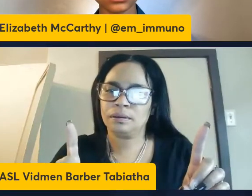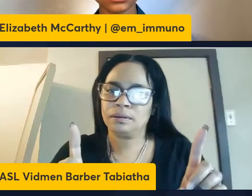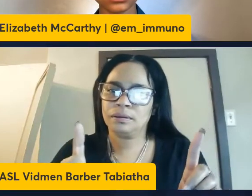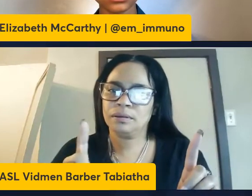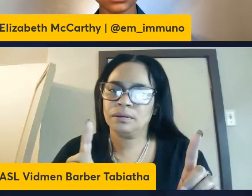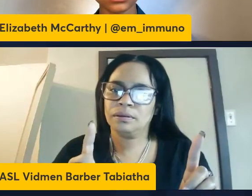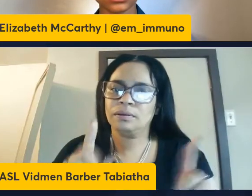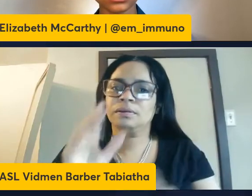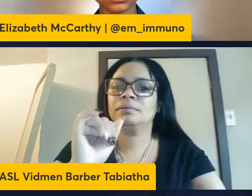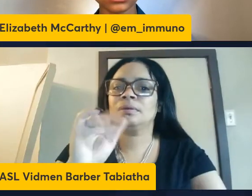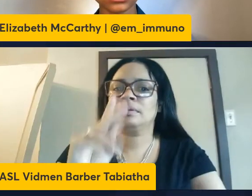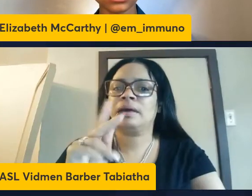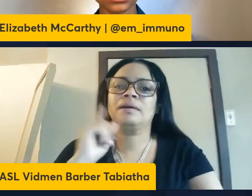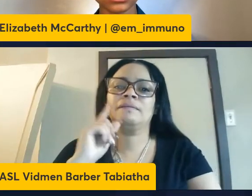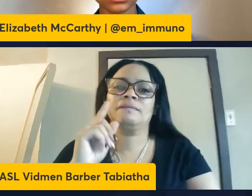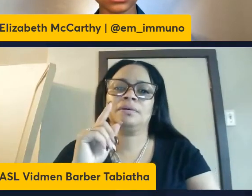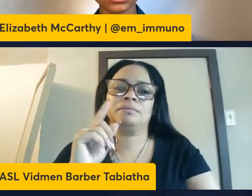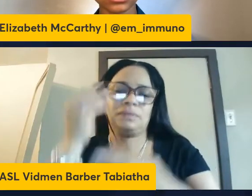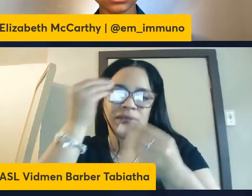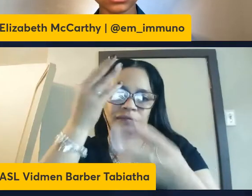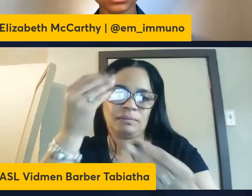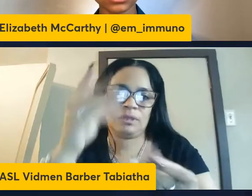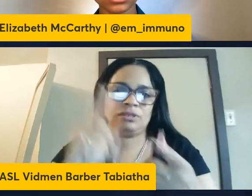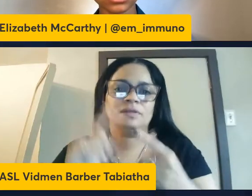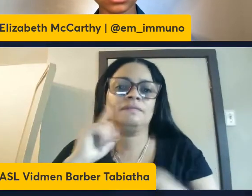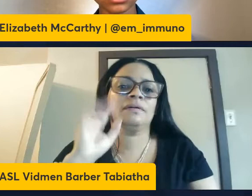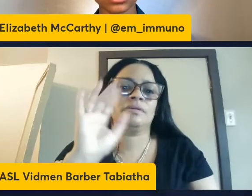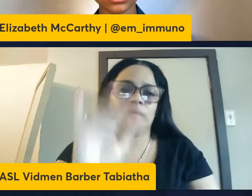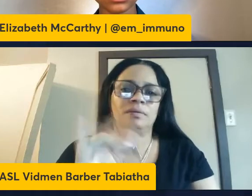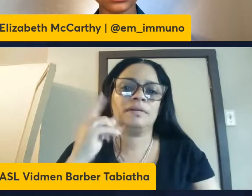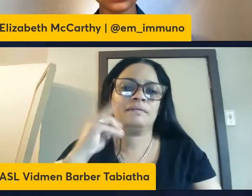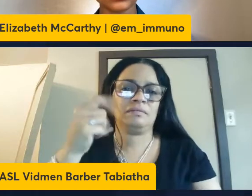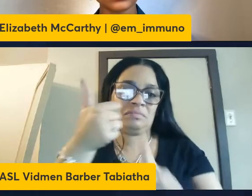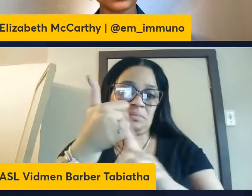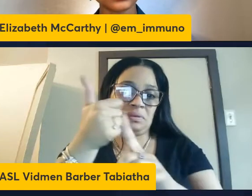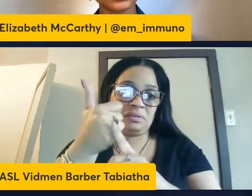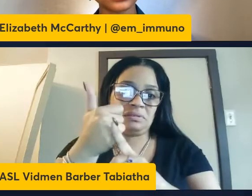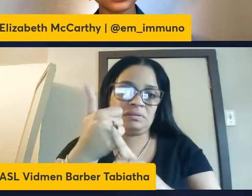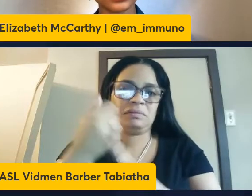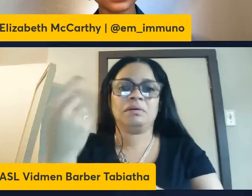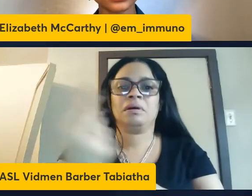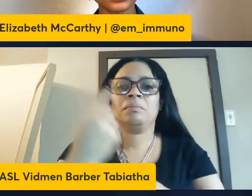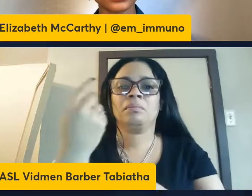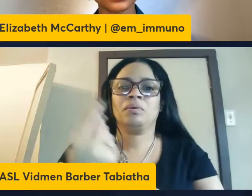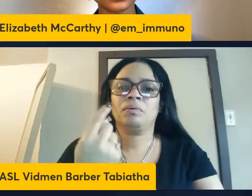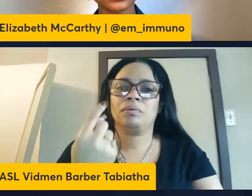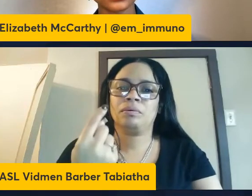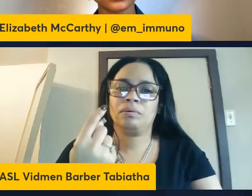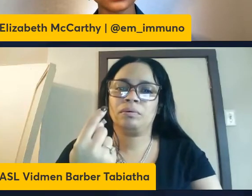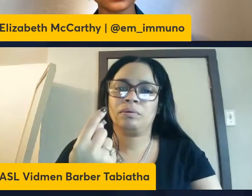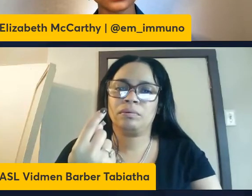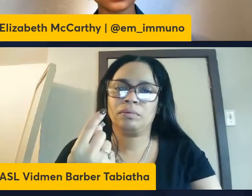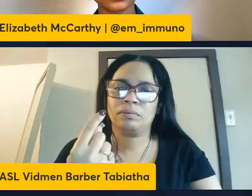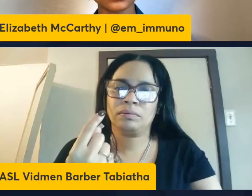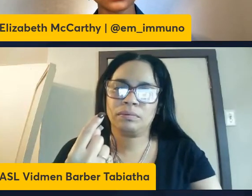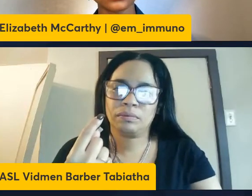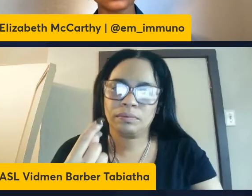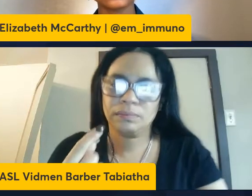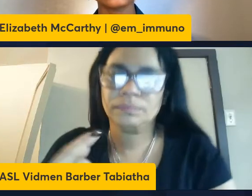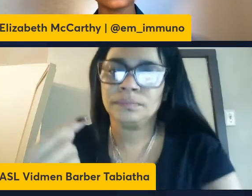the outputs that they can get in relation to that. So for me, I normally say I'm a bioinformatics